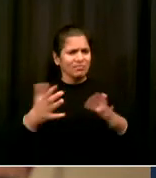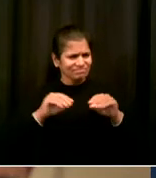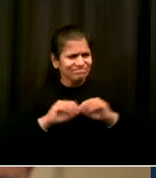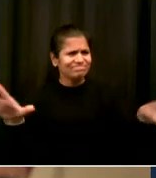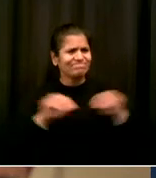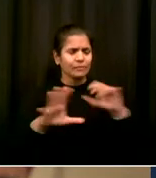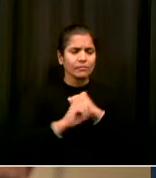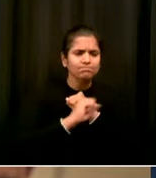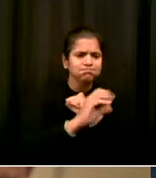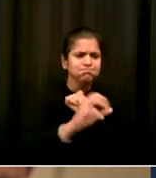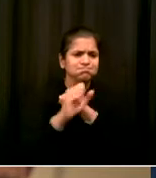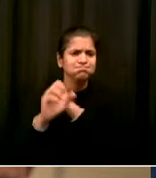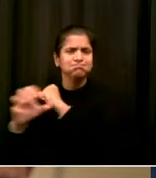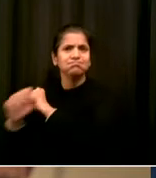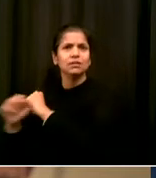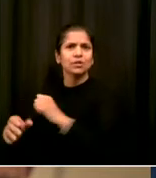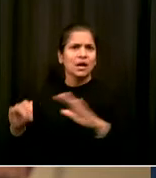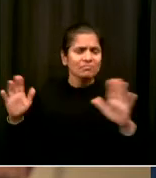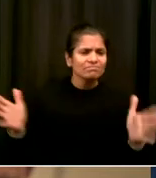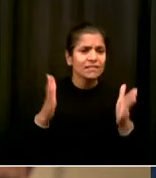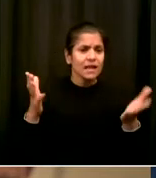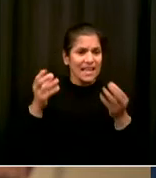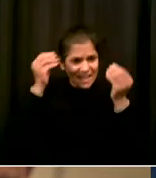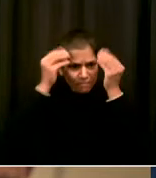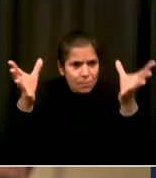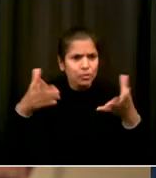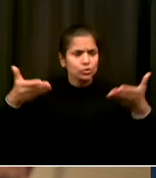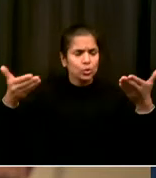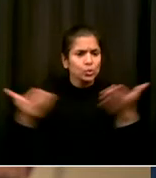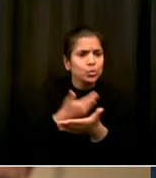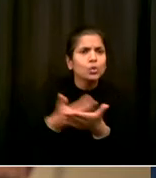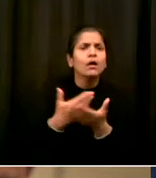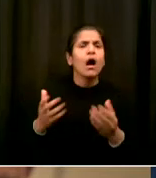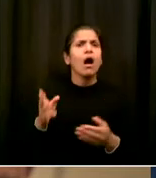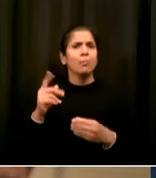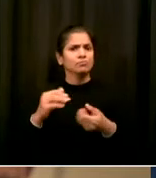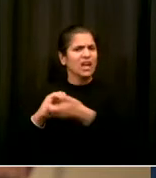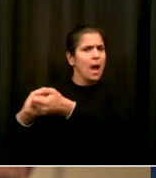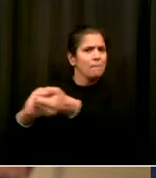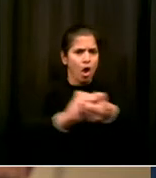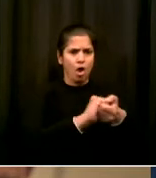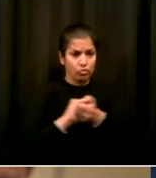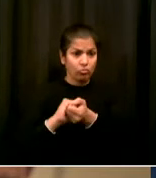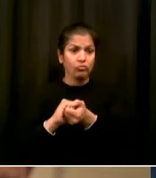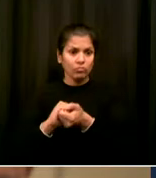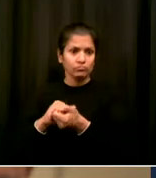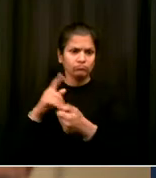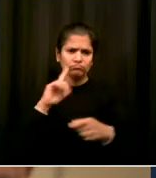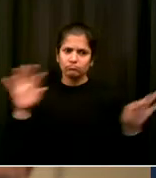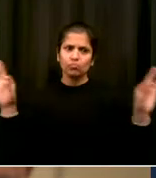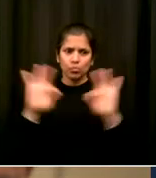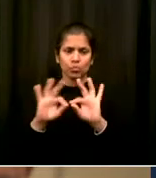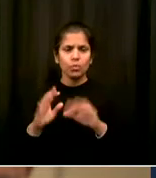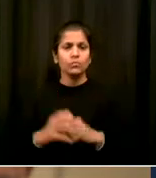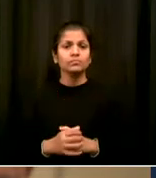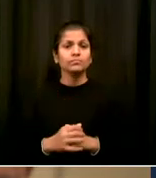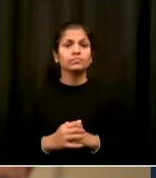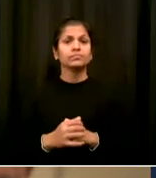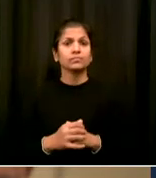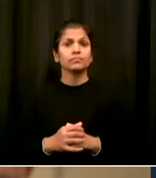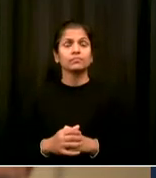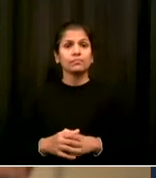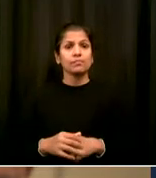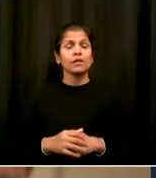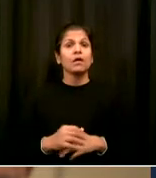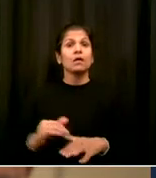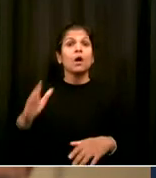way. So all of this will be coordinated by our vaccine command center. A lot of moving parts, but we can get it done. Again,